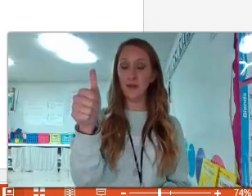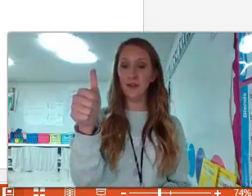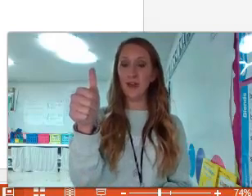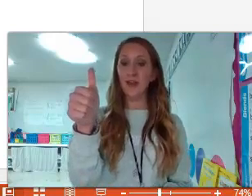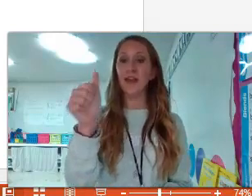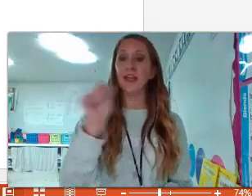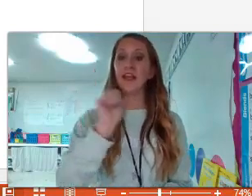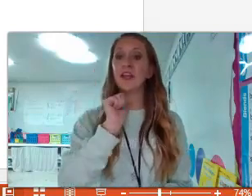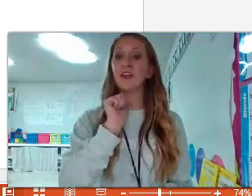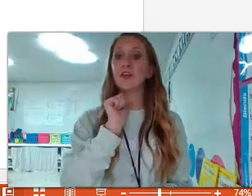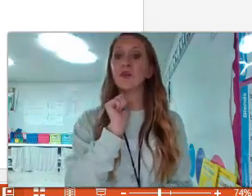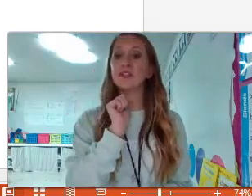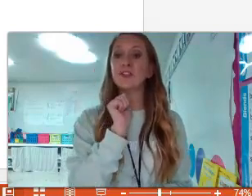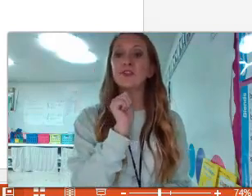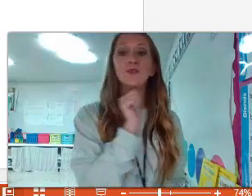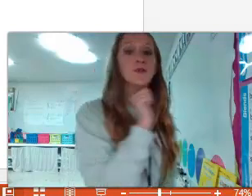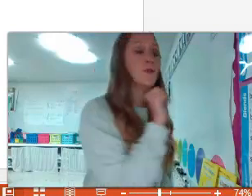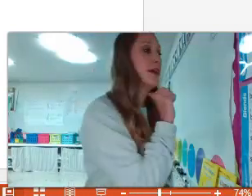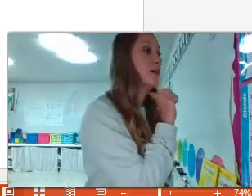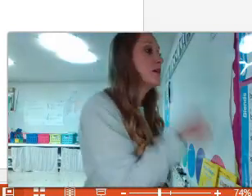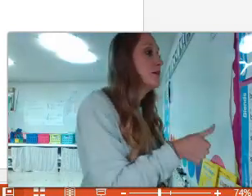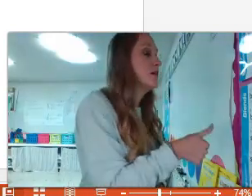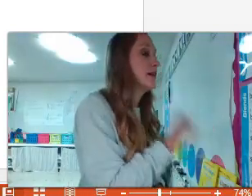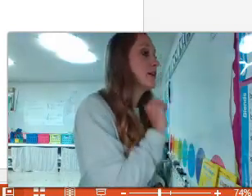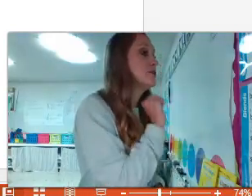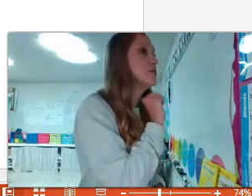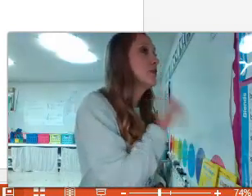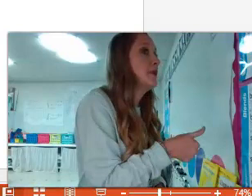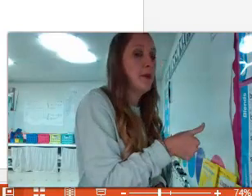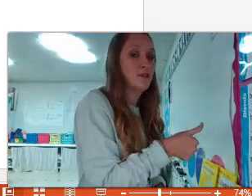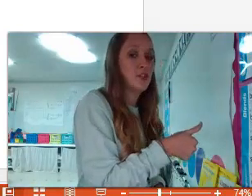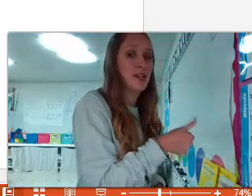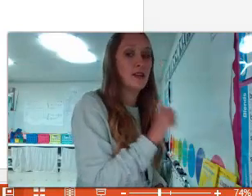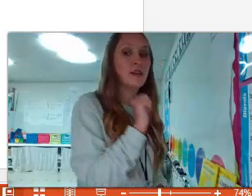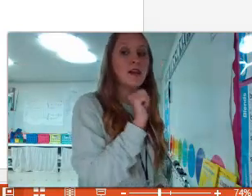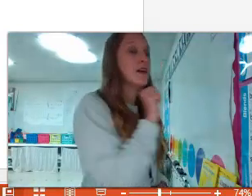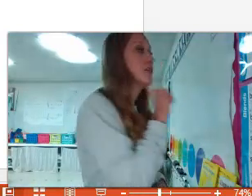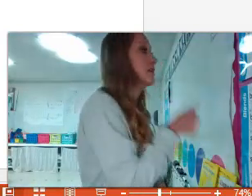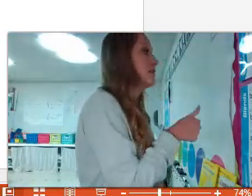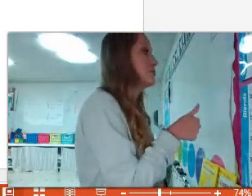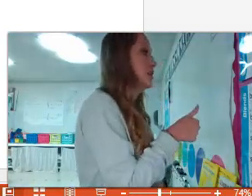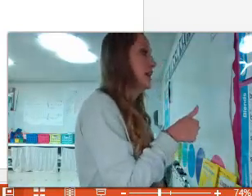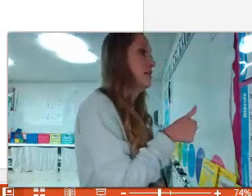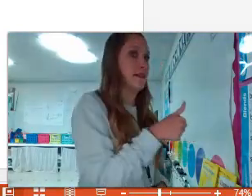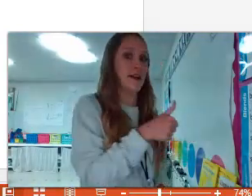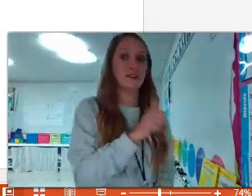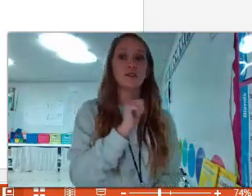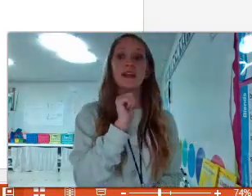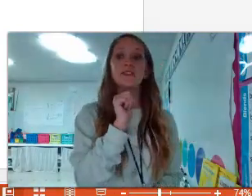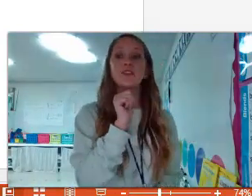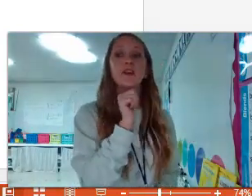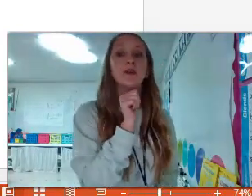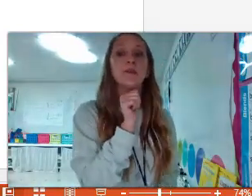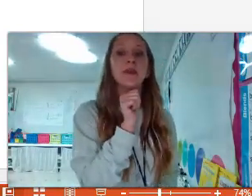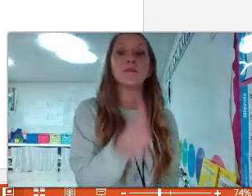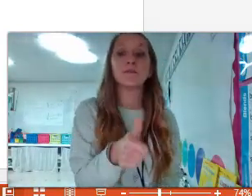up, and you're going to make like a sweeping motion underneath your chin like this. Okay,